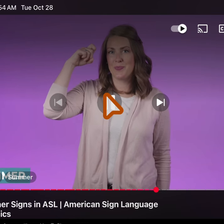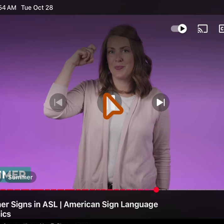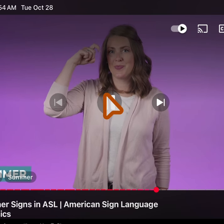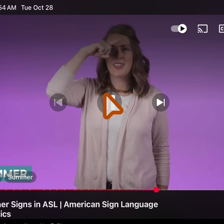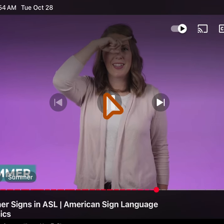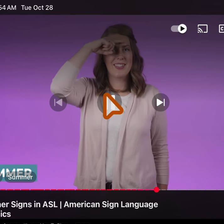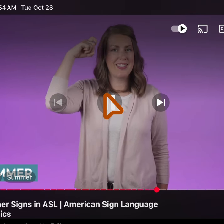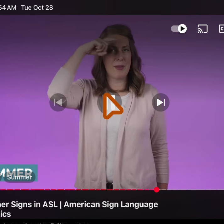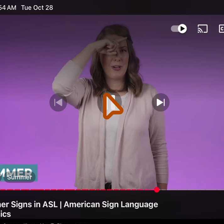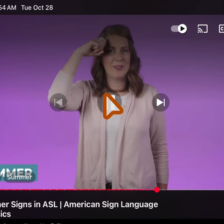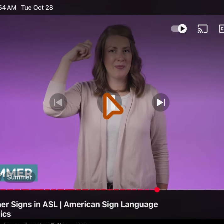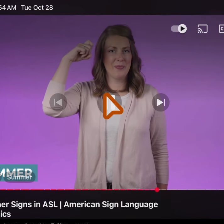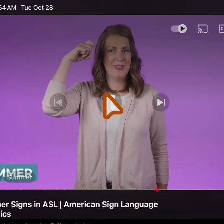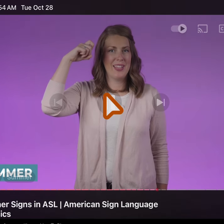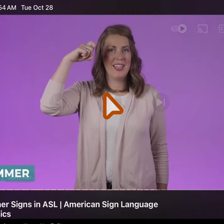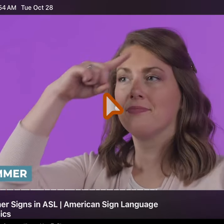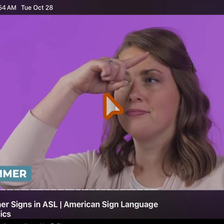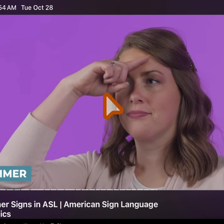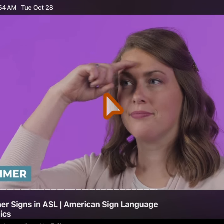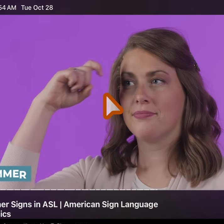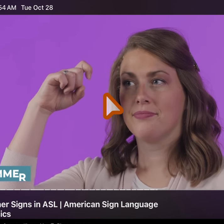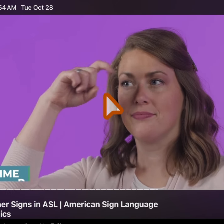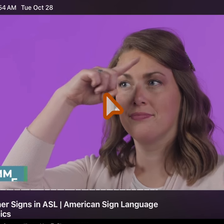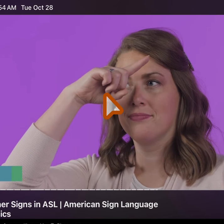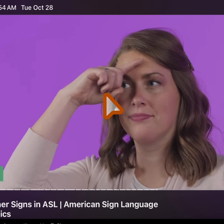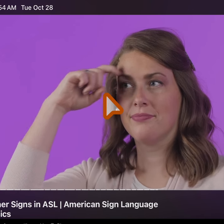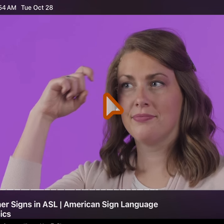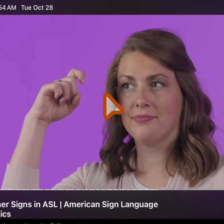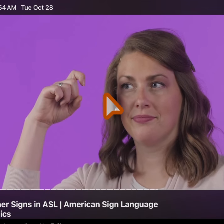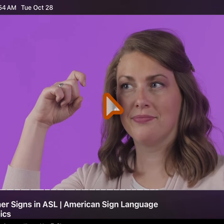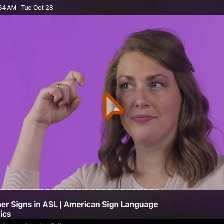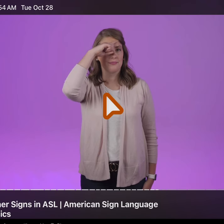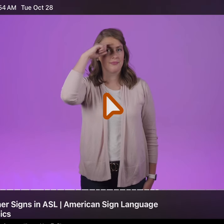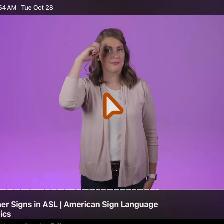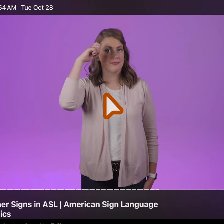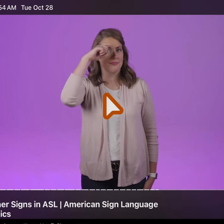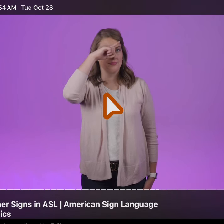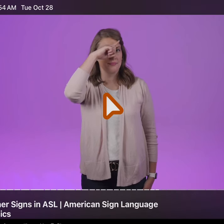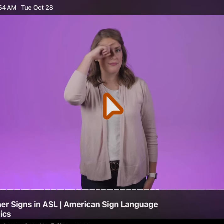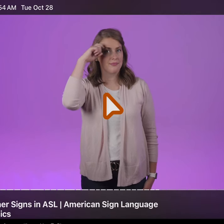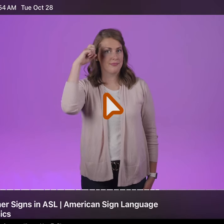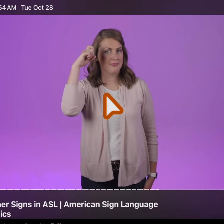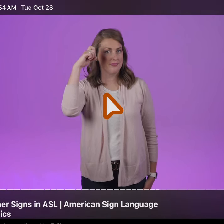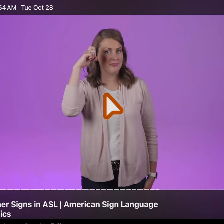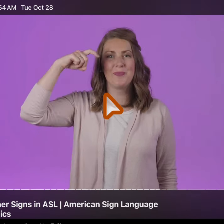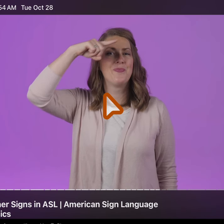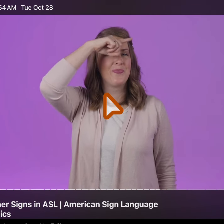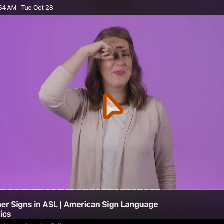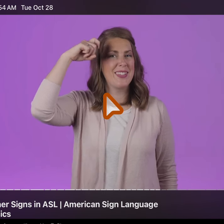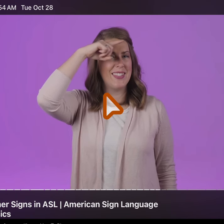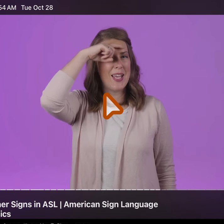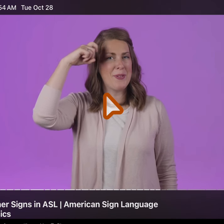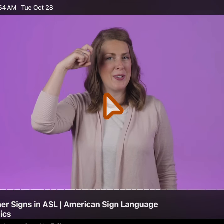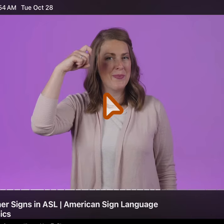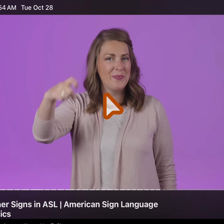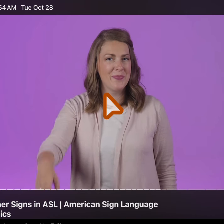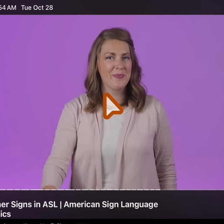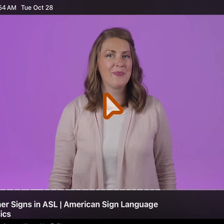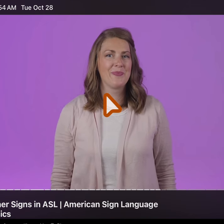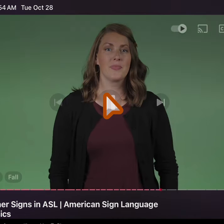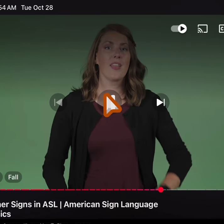Summer, summer. It's just like you're dripping sweat off your forehead during the summer.